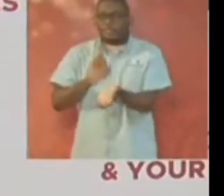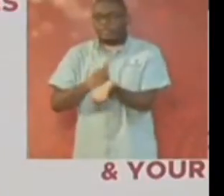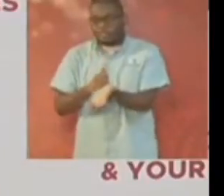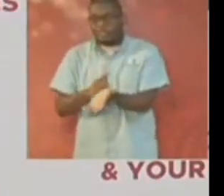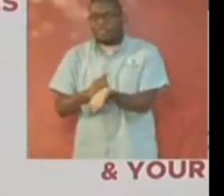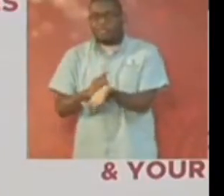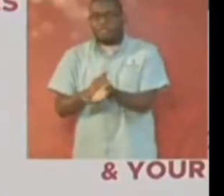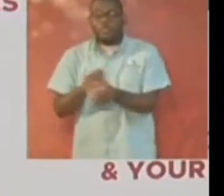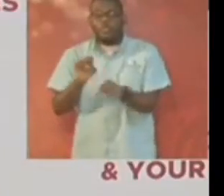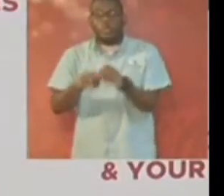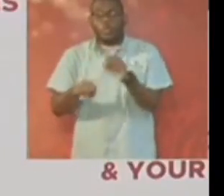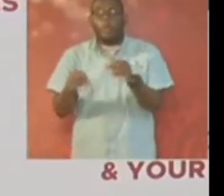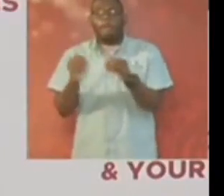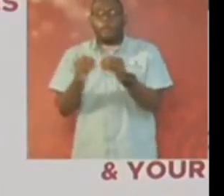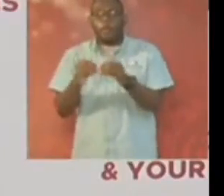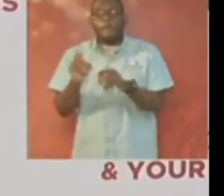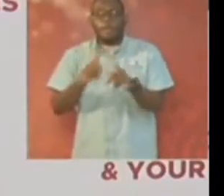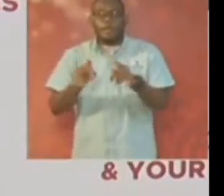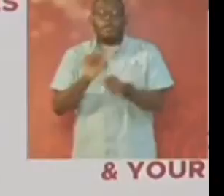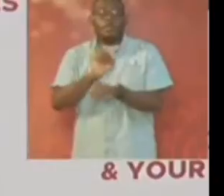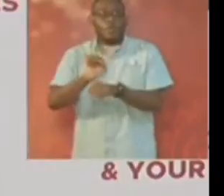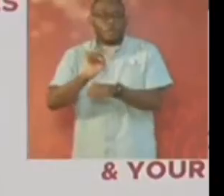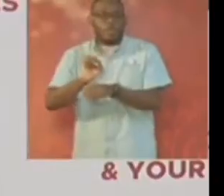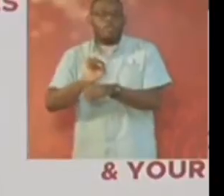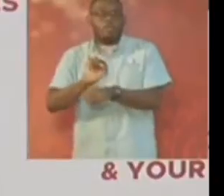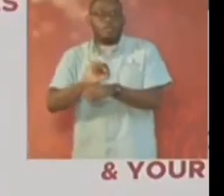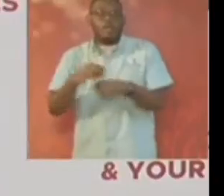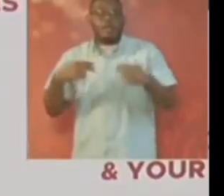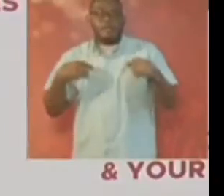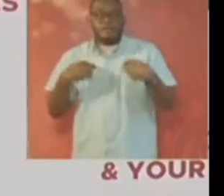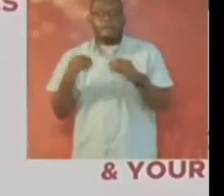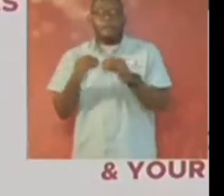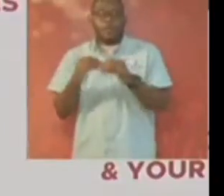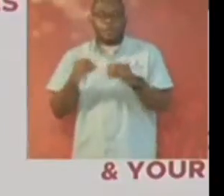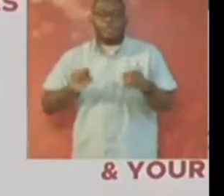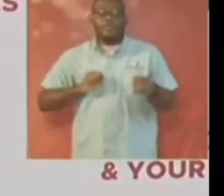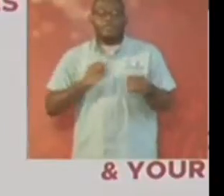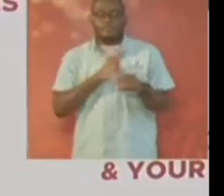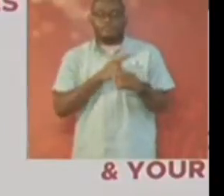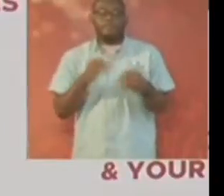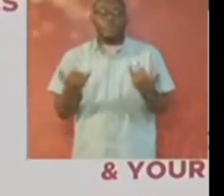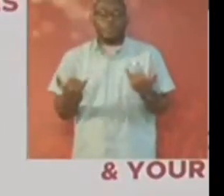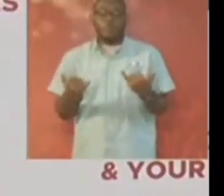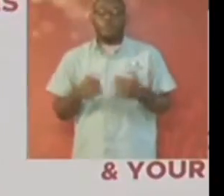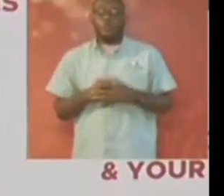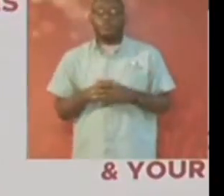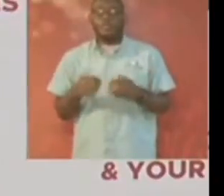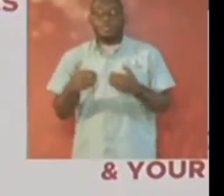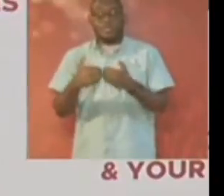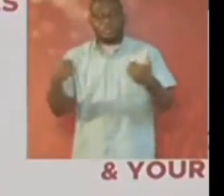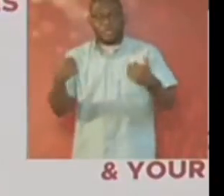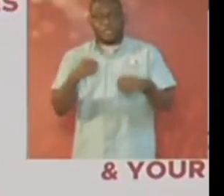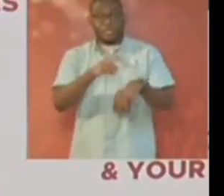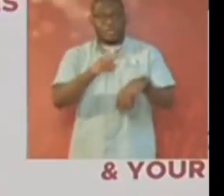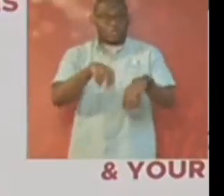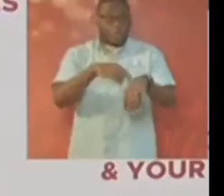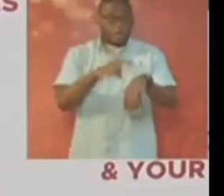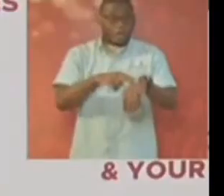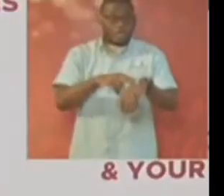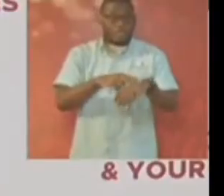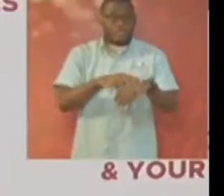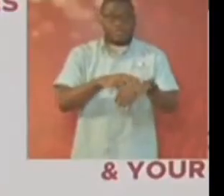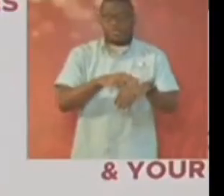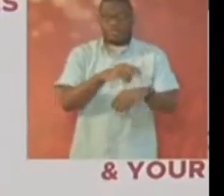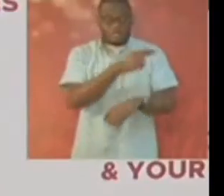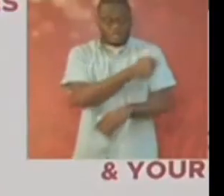likelihood of persons in the traditional system being transferred across to the parallel healthcare system. Additional